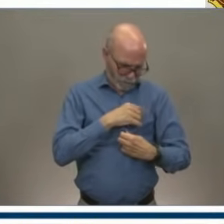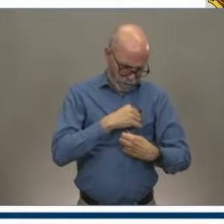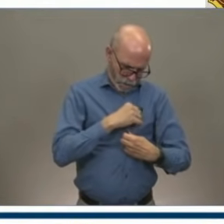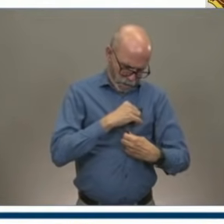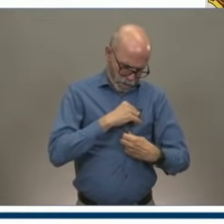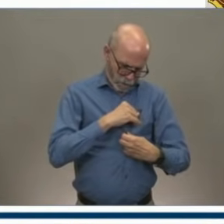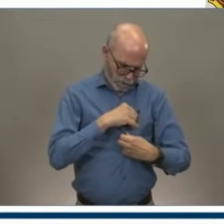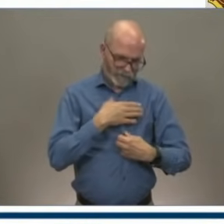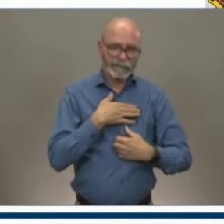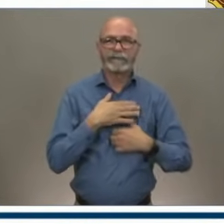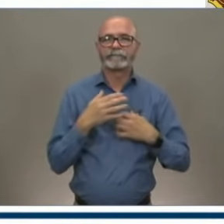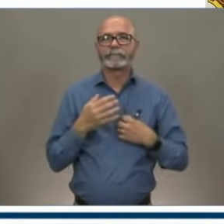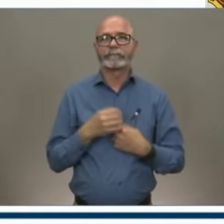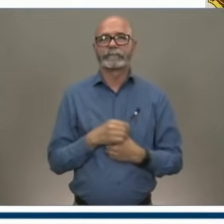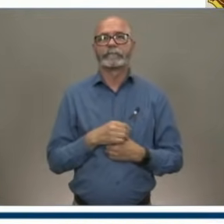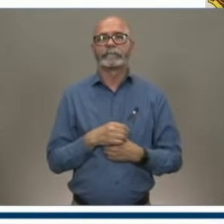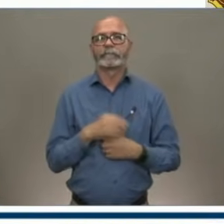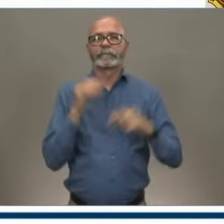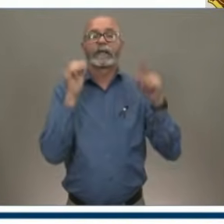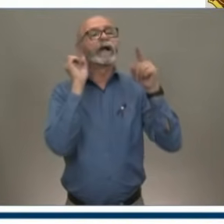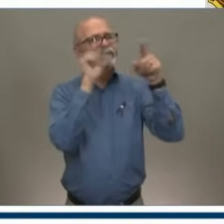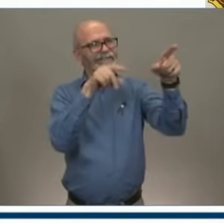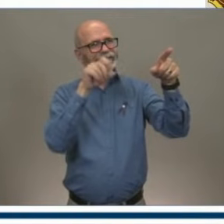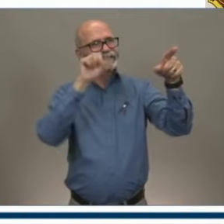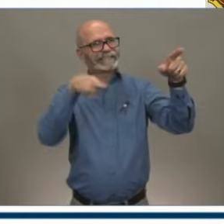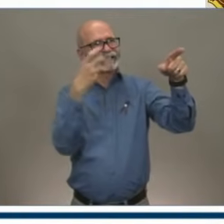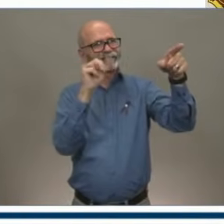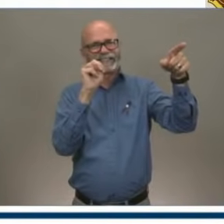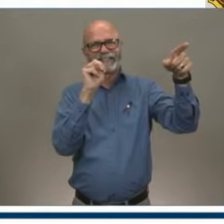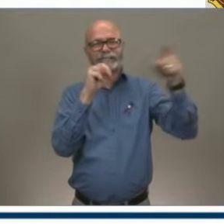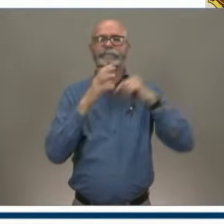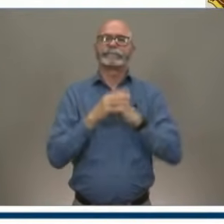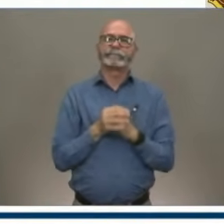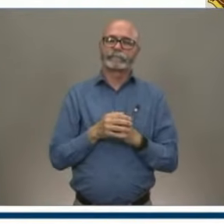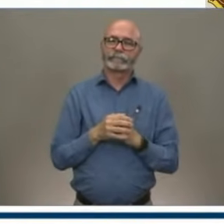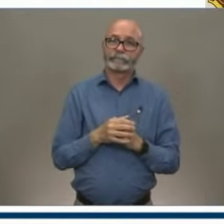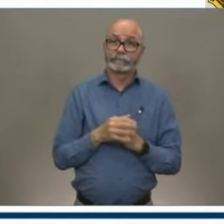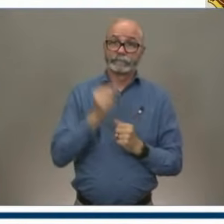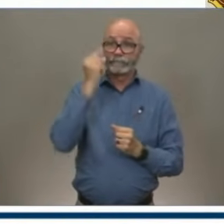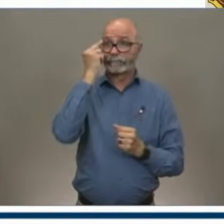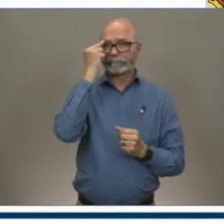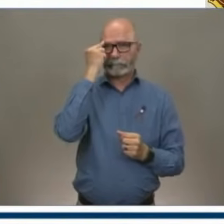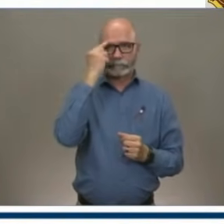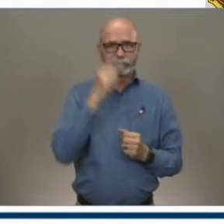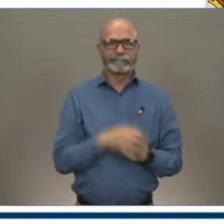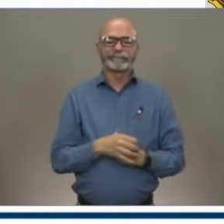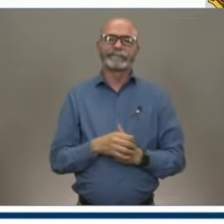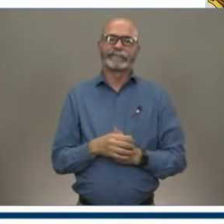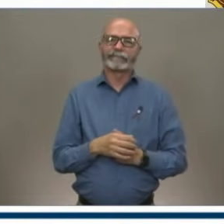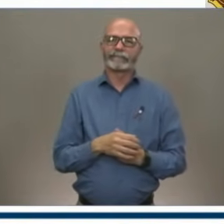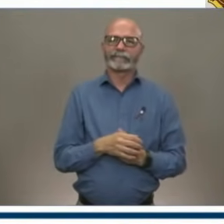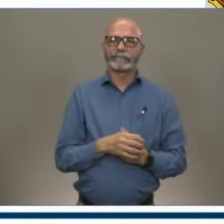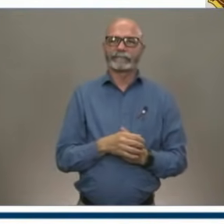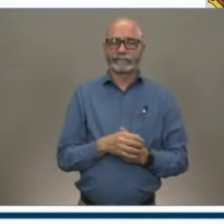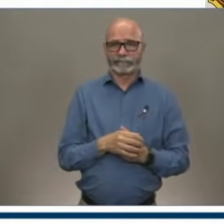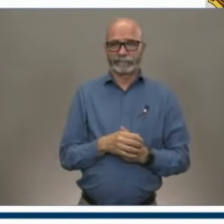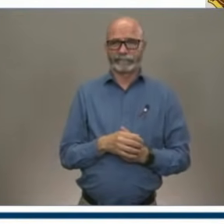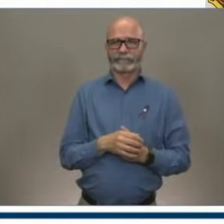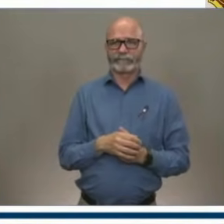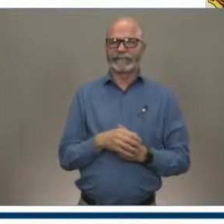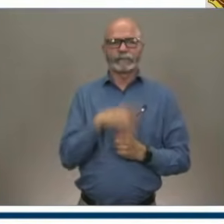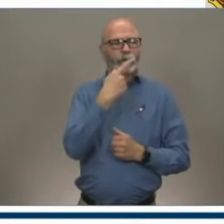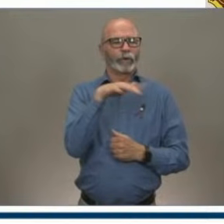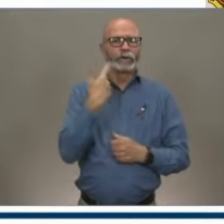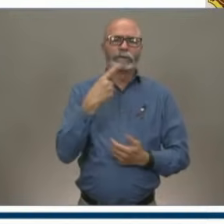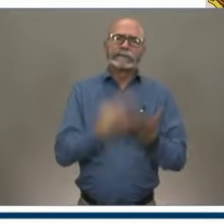you know, you and your colleagues have been talking at length recently